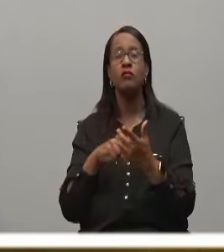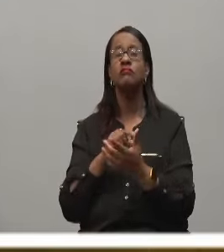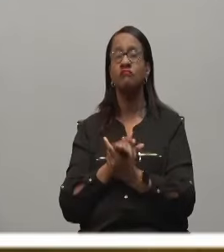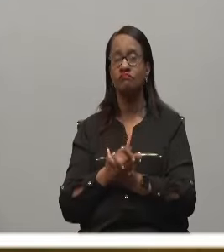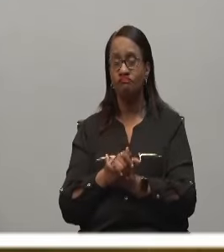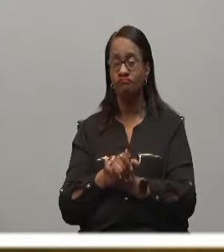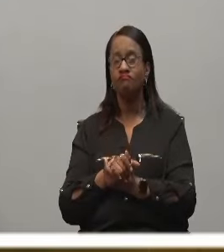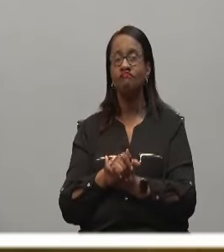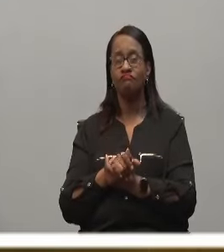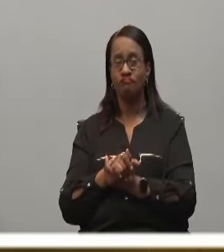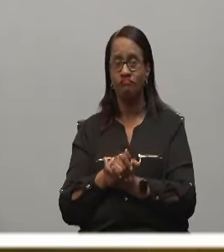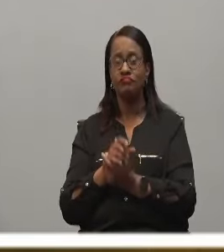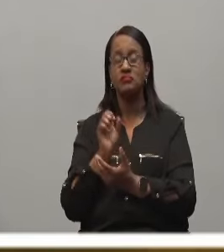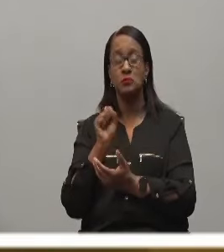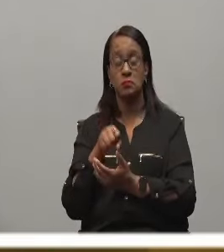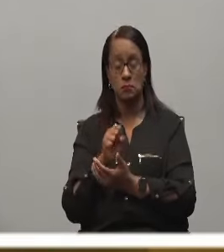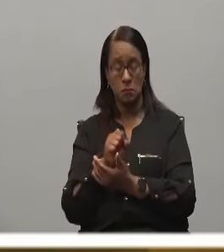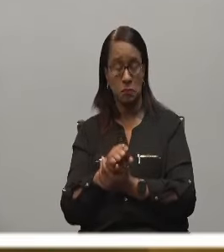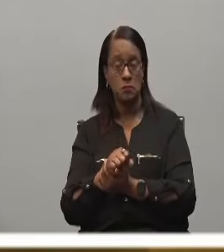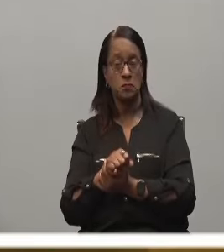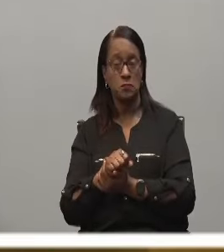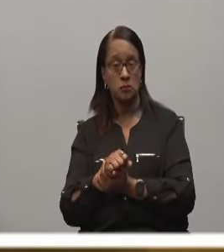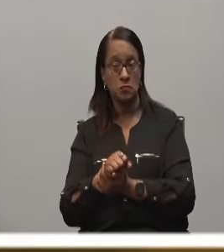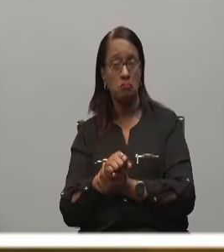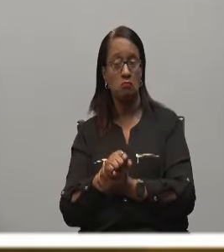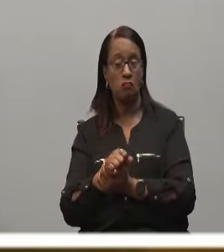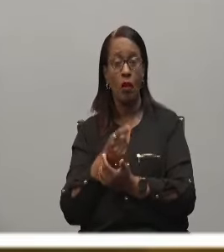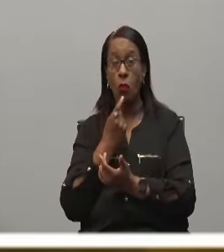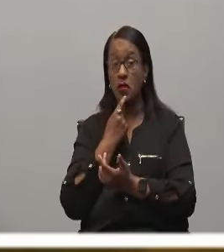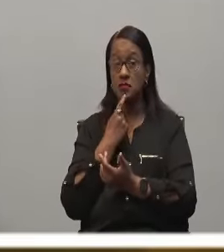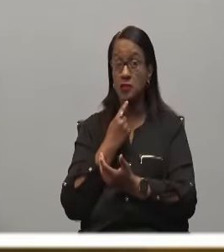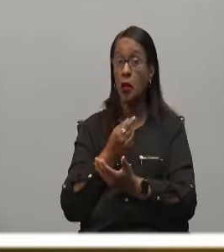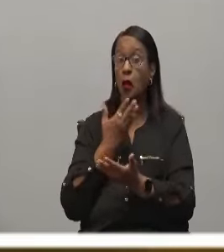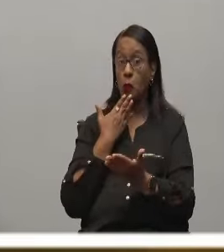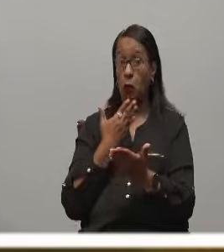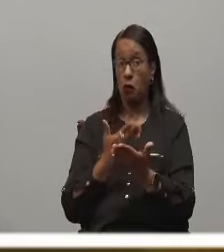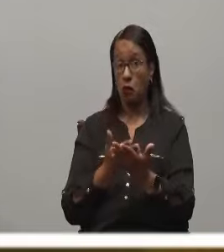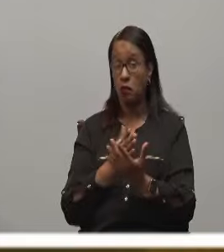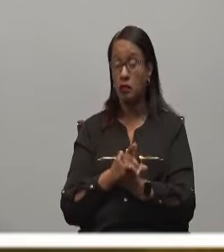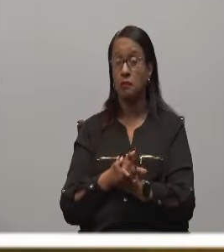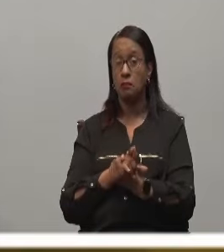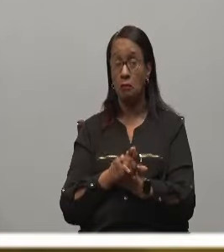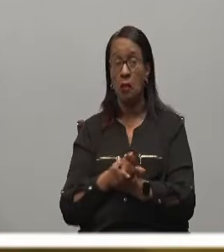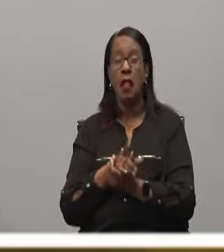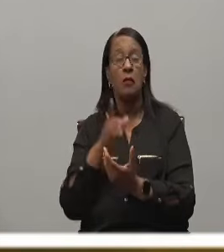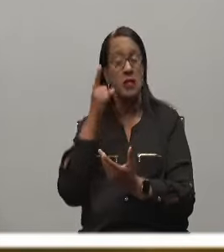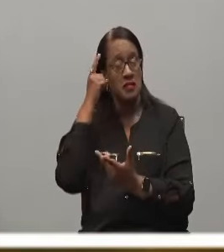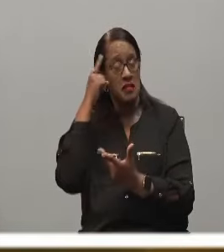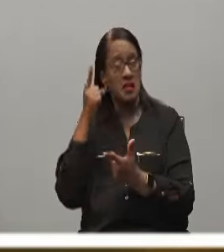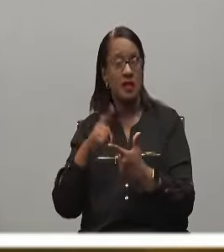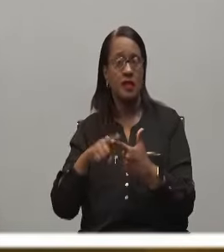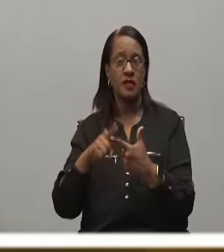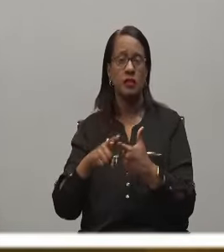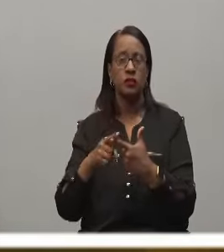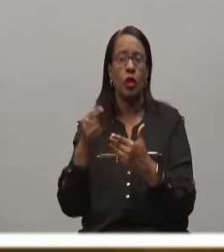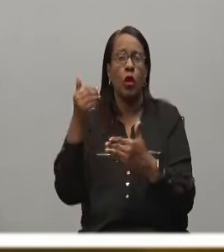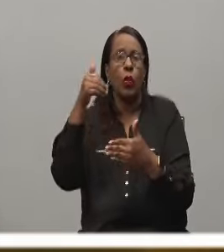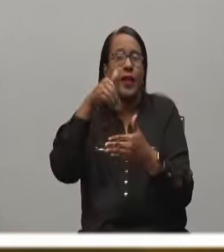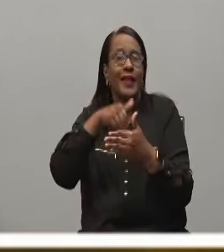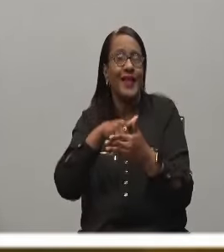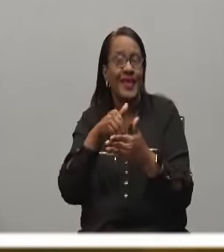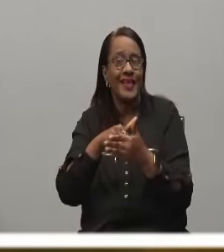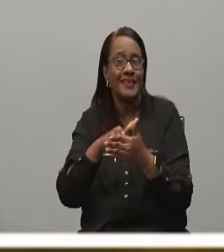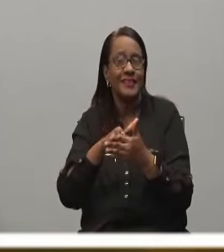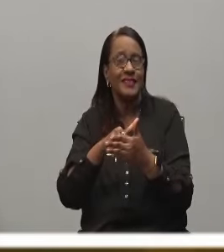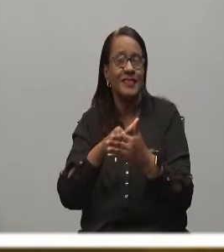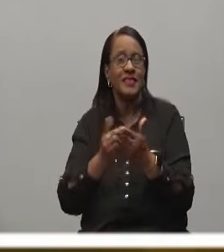You know about delight. Okay, good. That's good to know. When you start to take delight, when you start entering into the suggestion